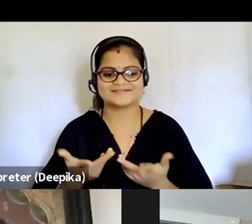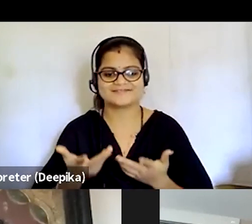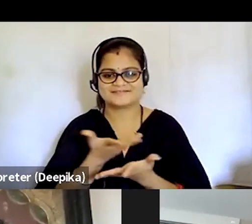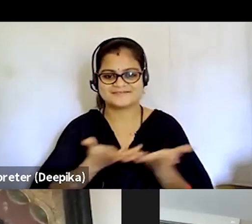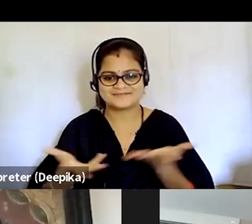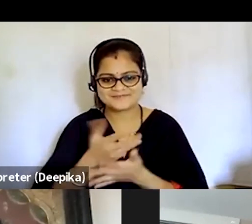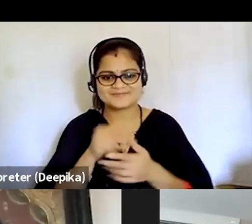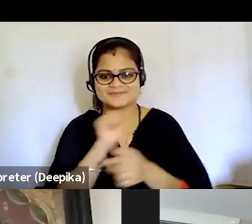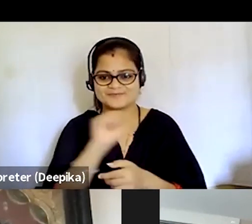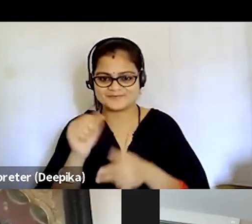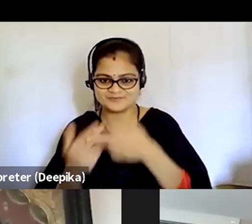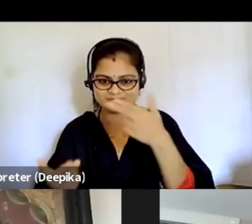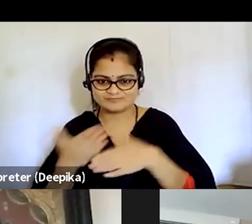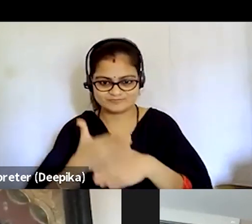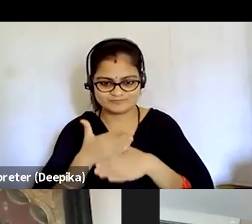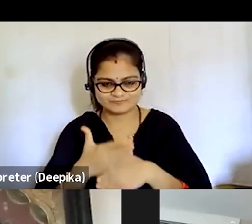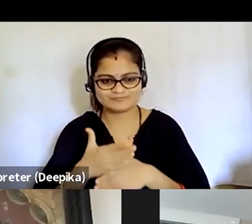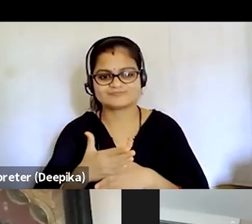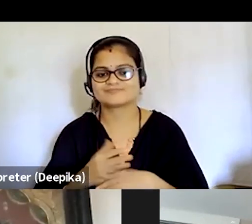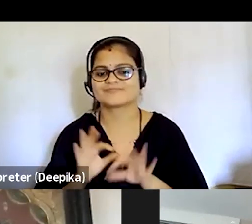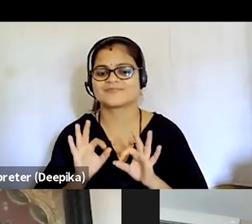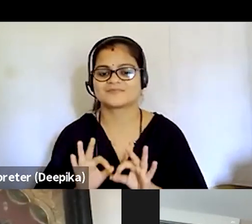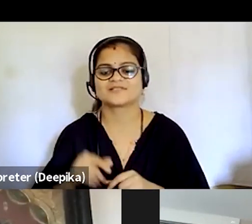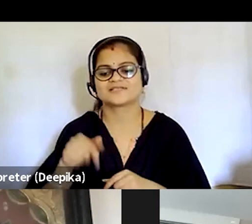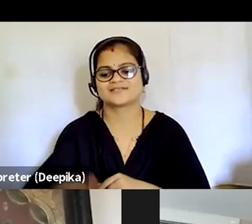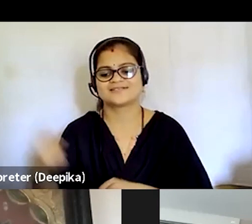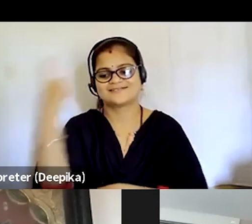lovely stories. Yeah, have a good day